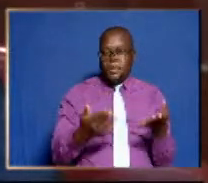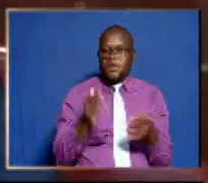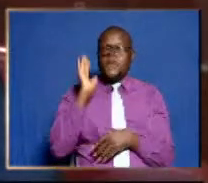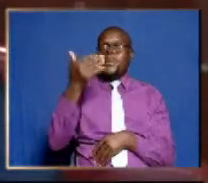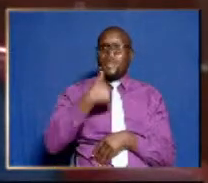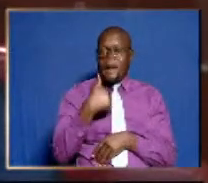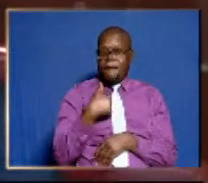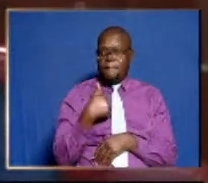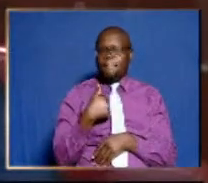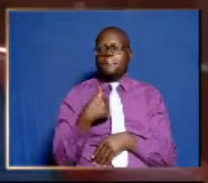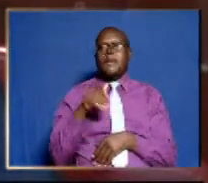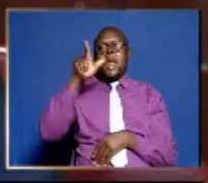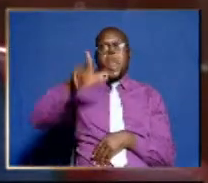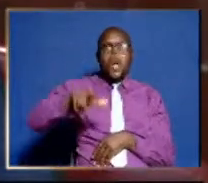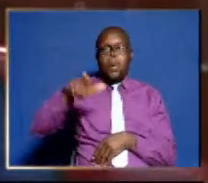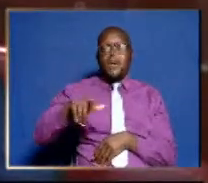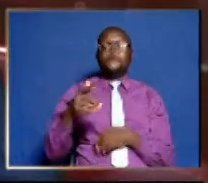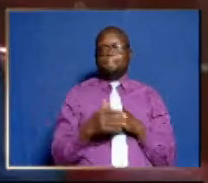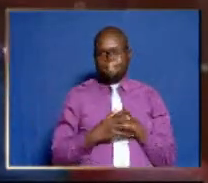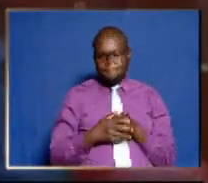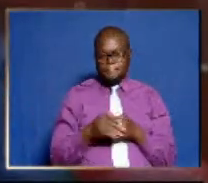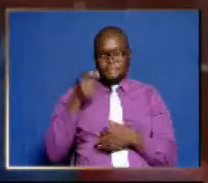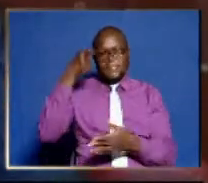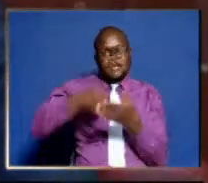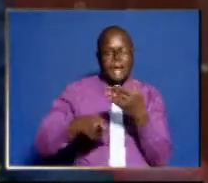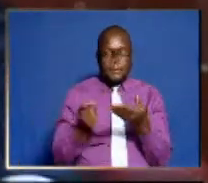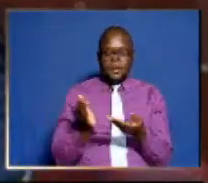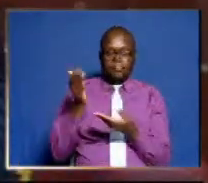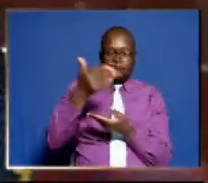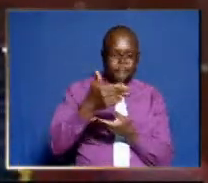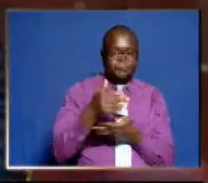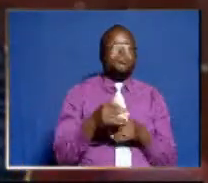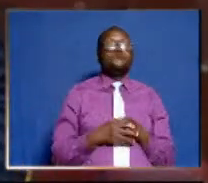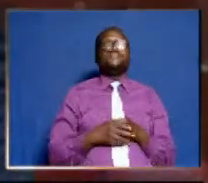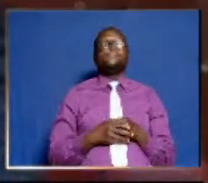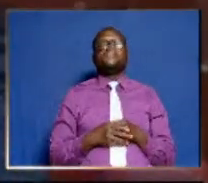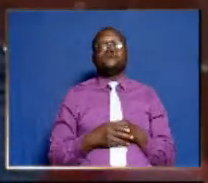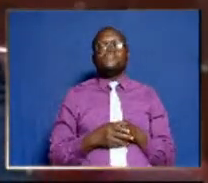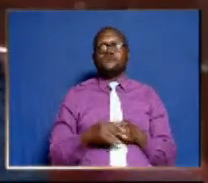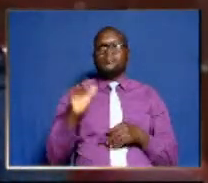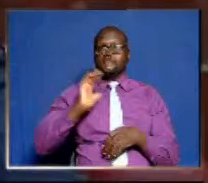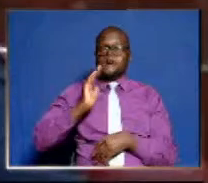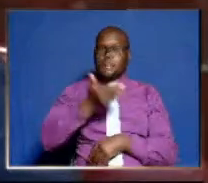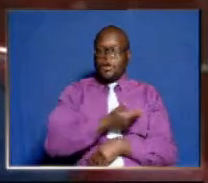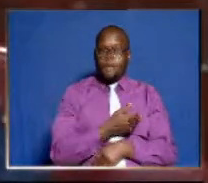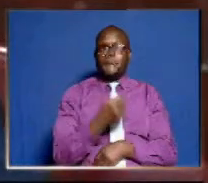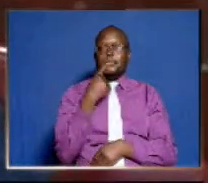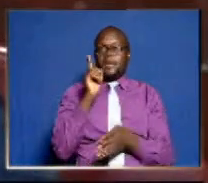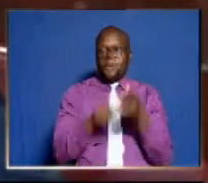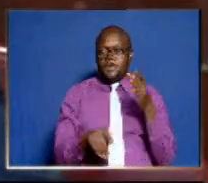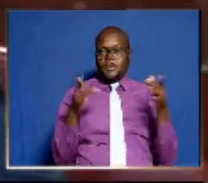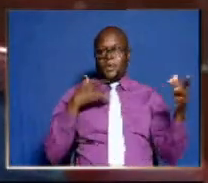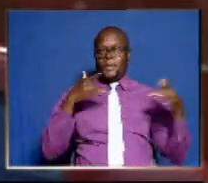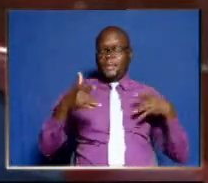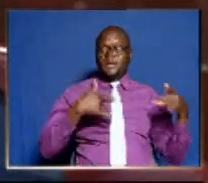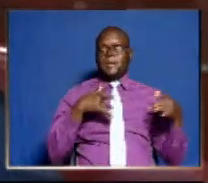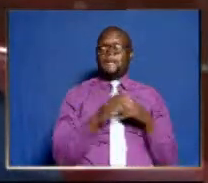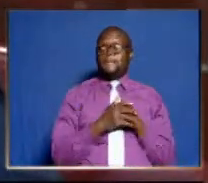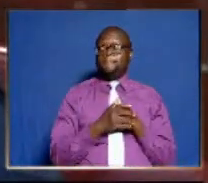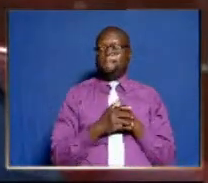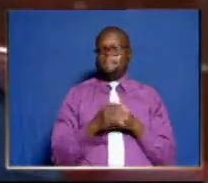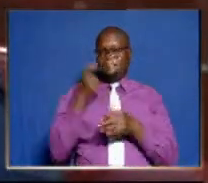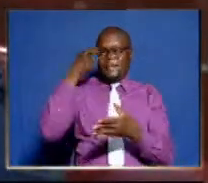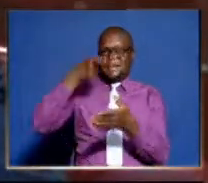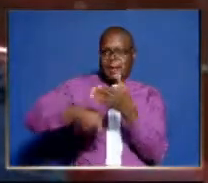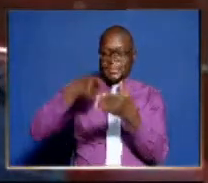we might have lower projected tax revenue, Honorable Speaker. The committee notes with concern that the